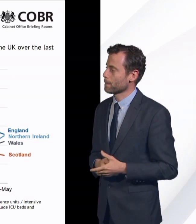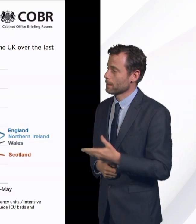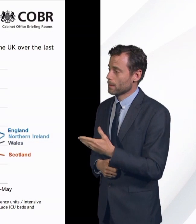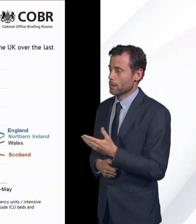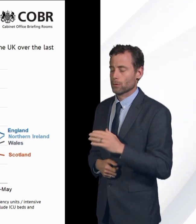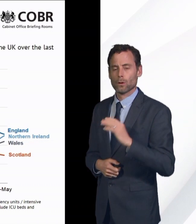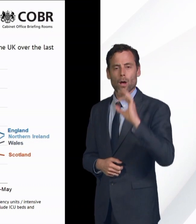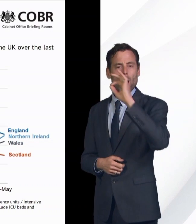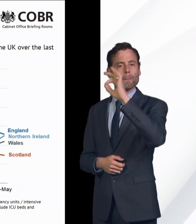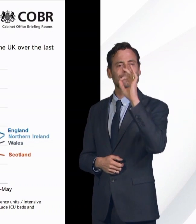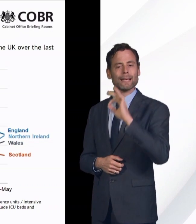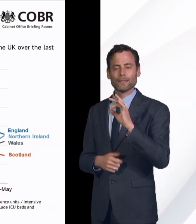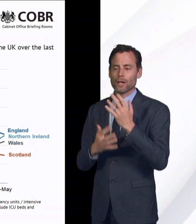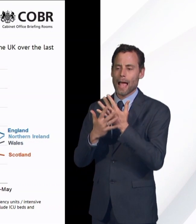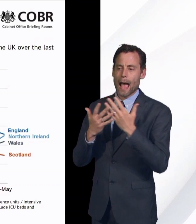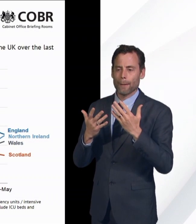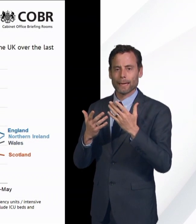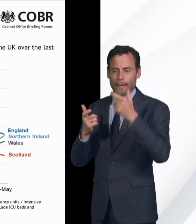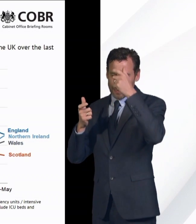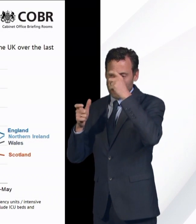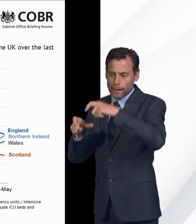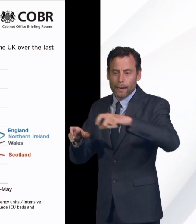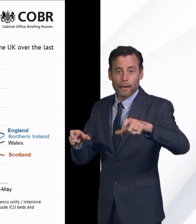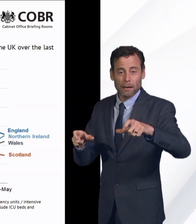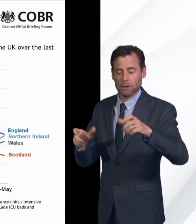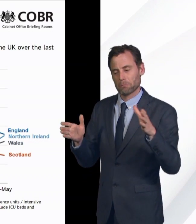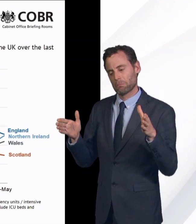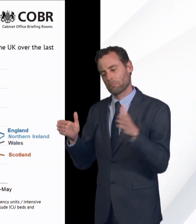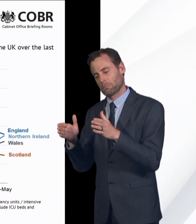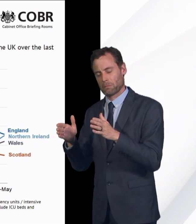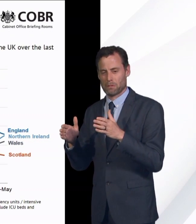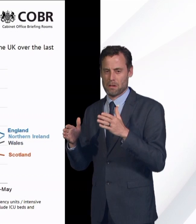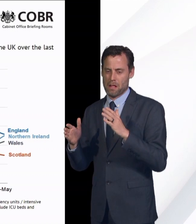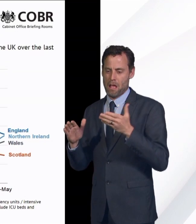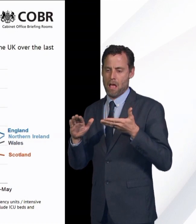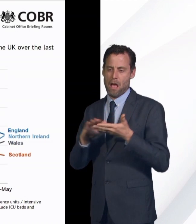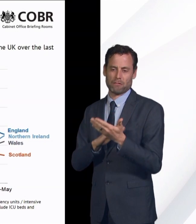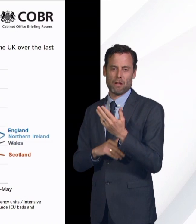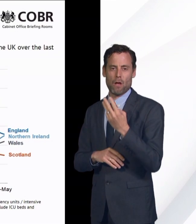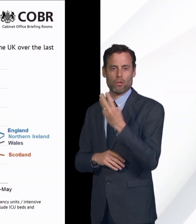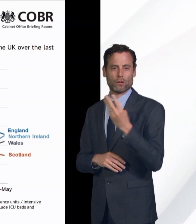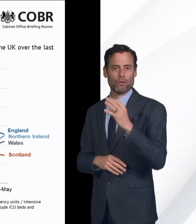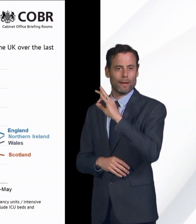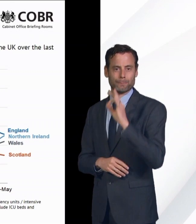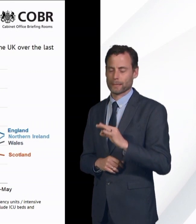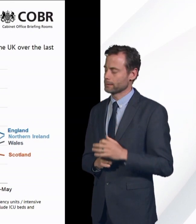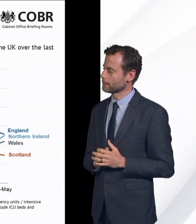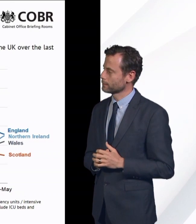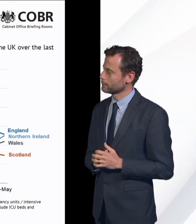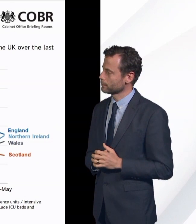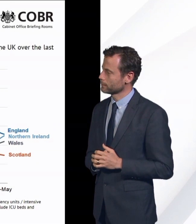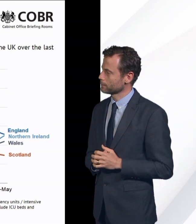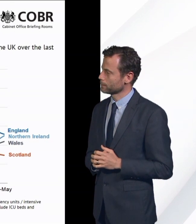middle of April and is now down at below a third. And the absolute numbers of patients in critical care beds with